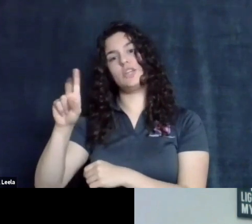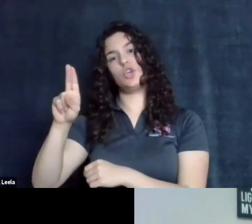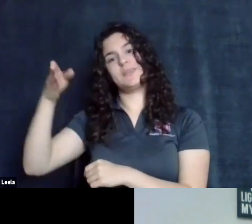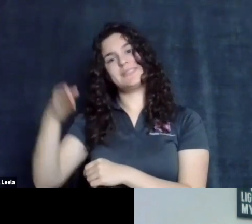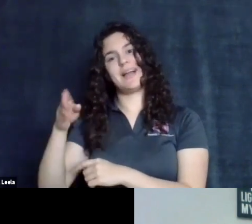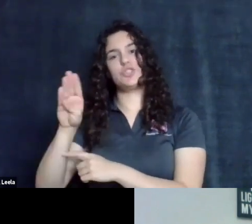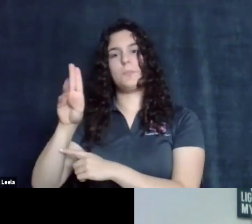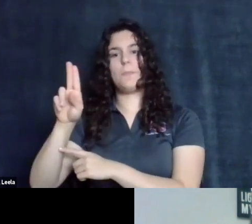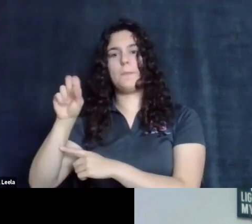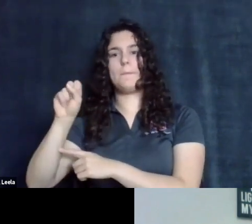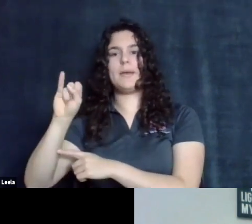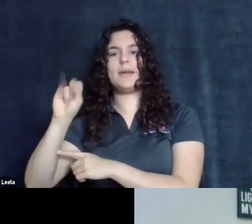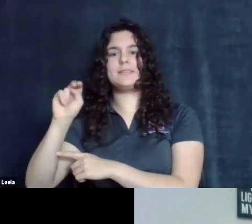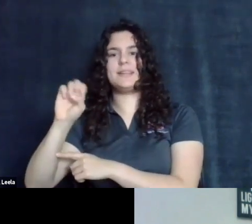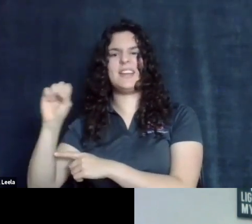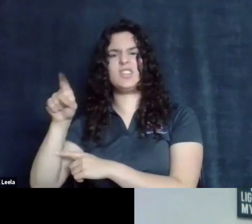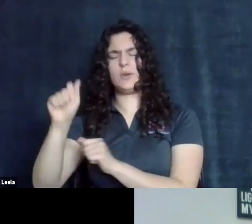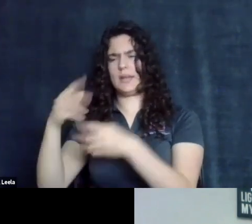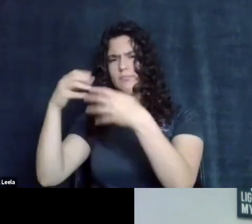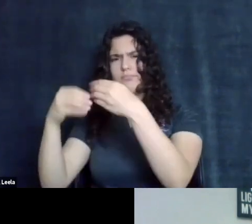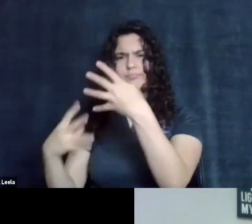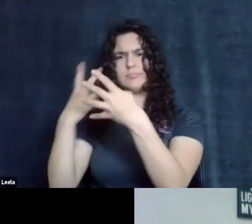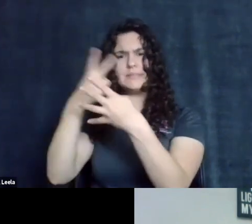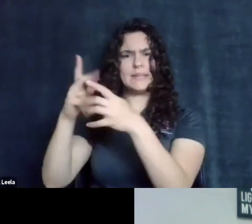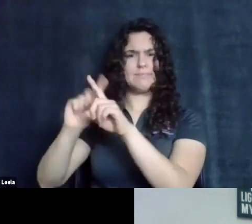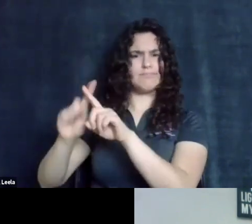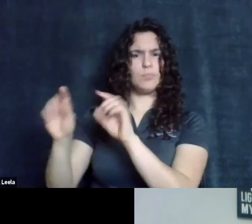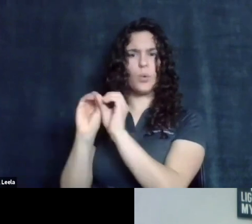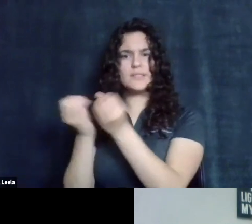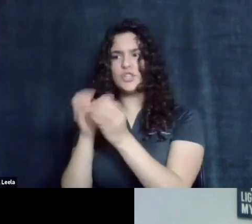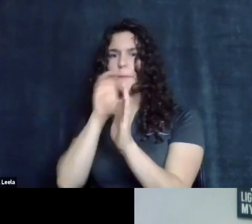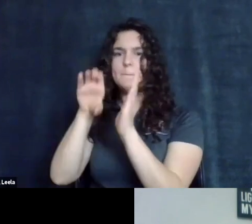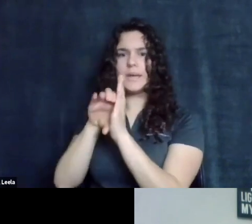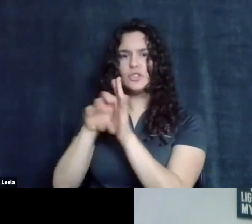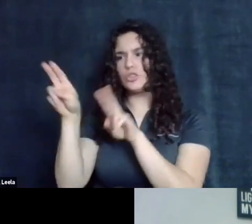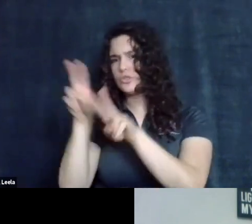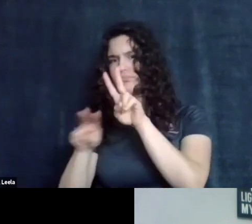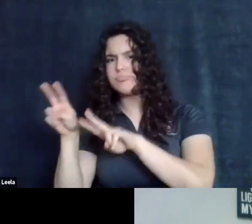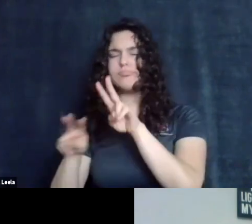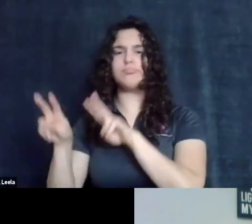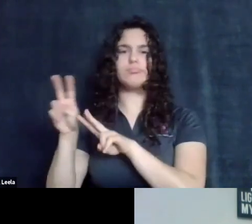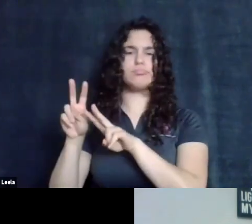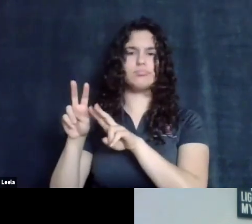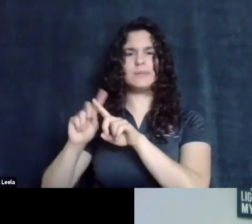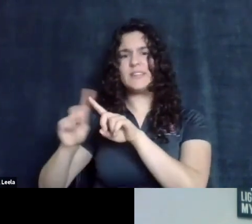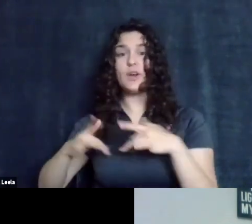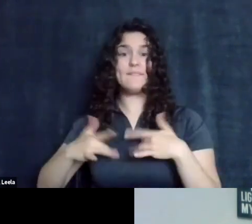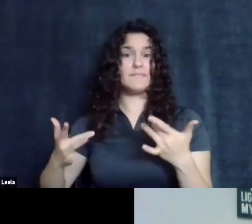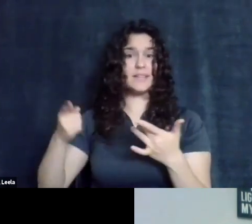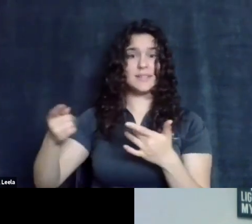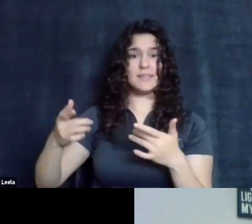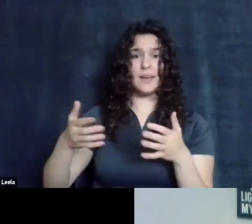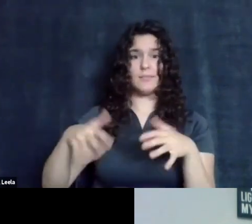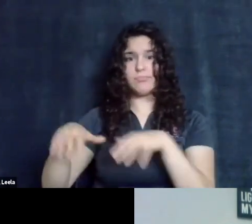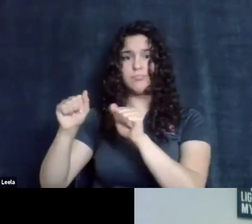lamar.edu/business, just so you can kind of see different photos that we have from our organizations and different events that they've been involved